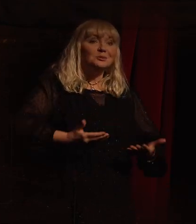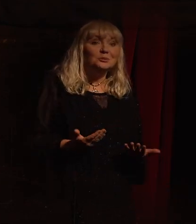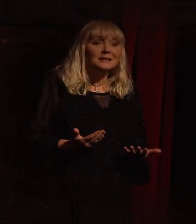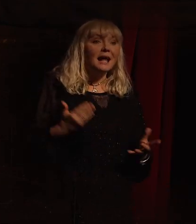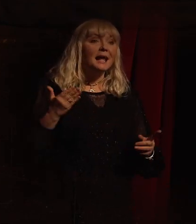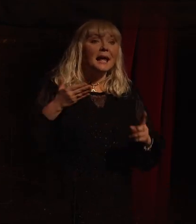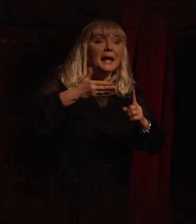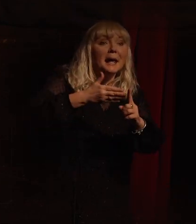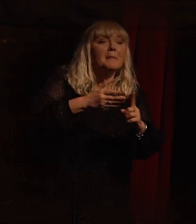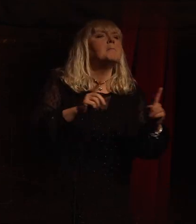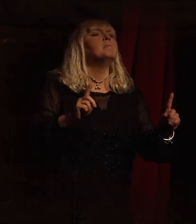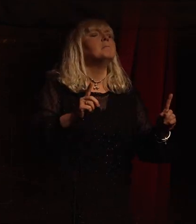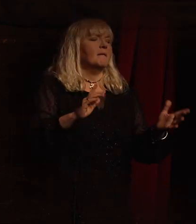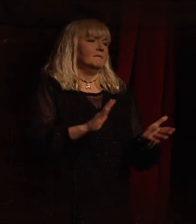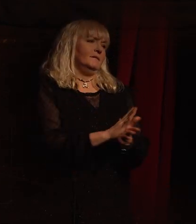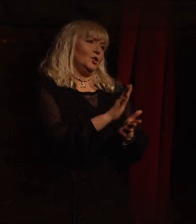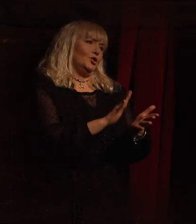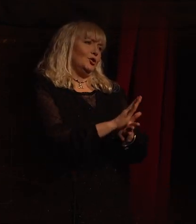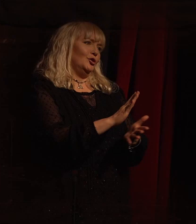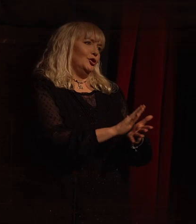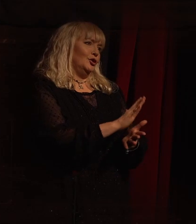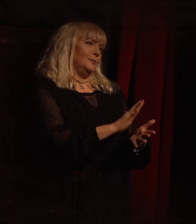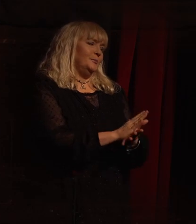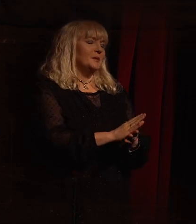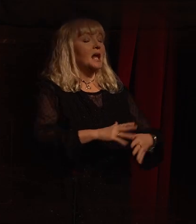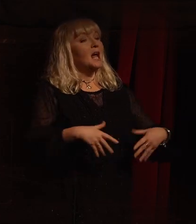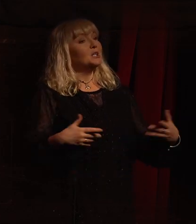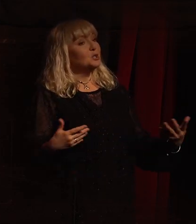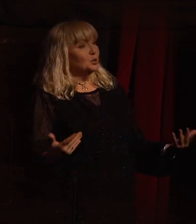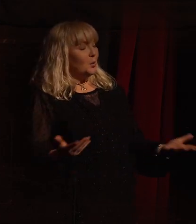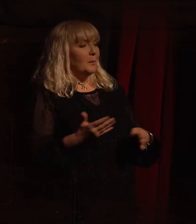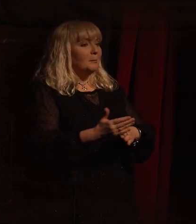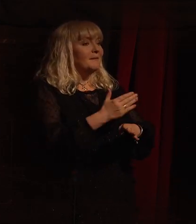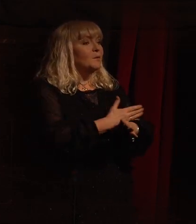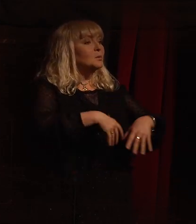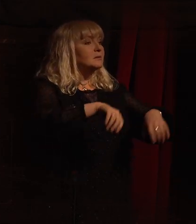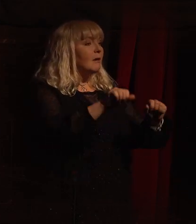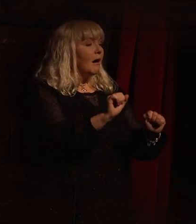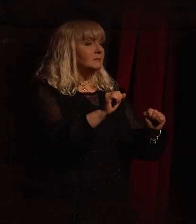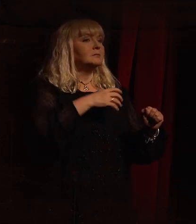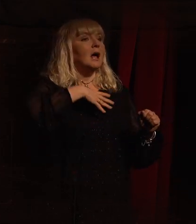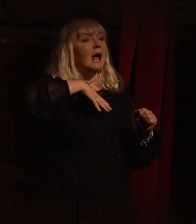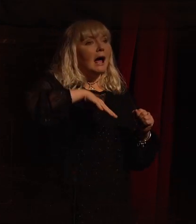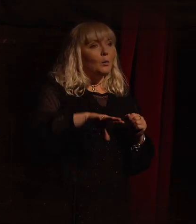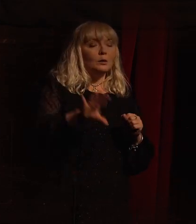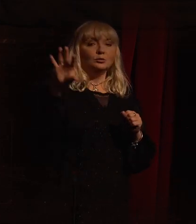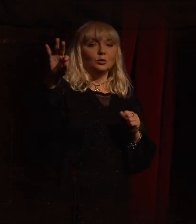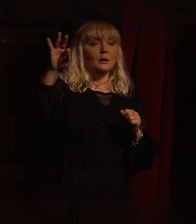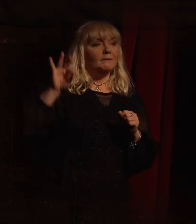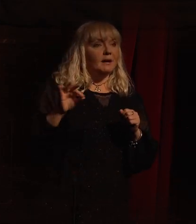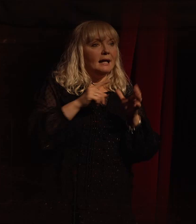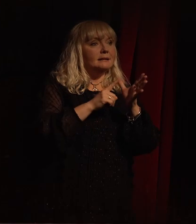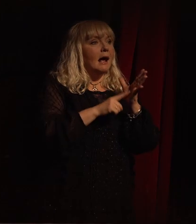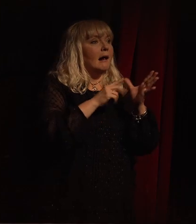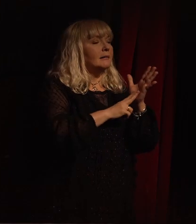this afternoon. I'd like at this point to invite our very good friends and supporters, the Right Honourable Sir Alan Campbell